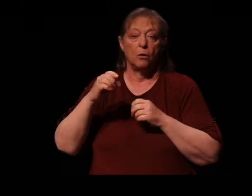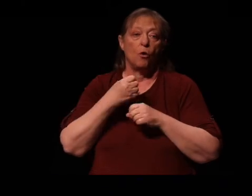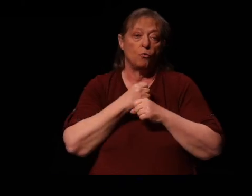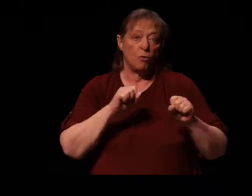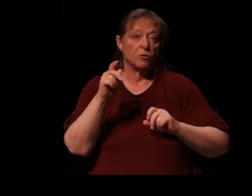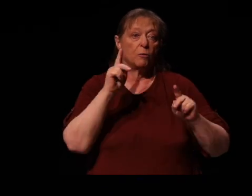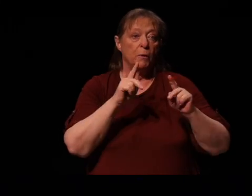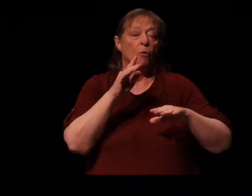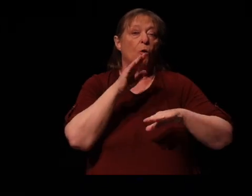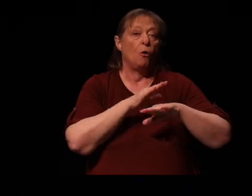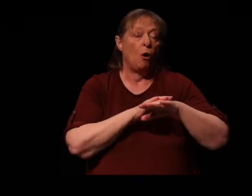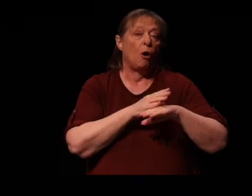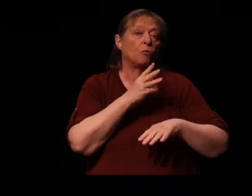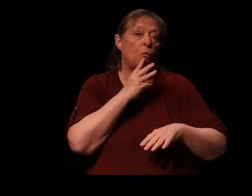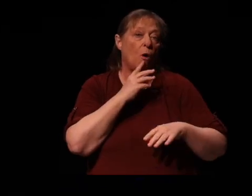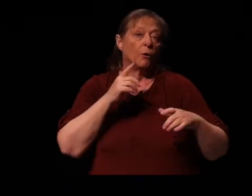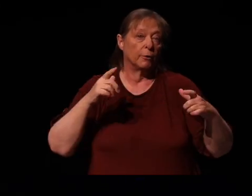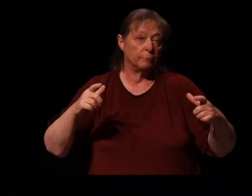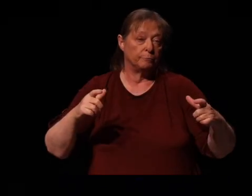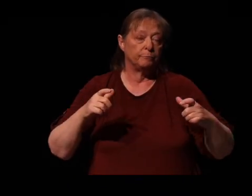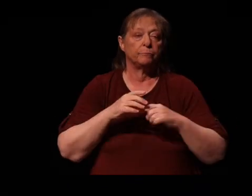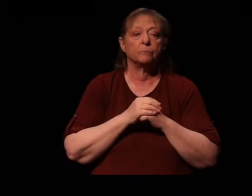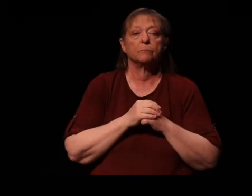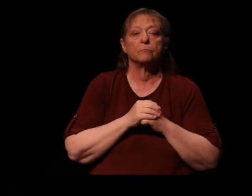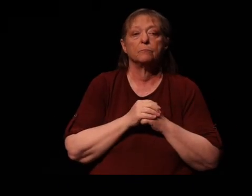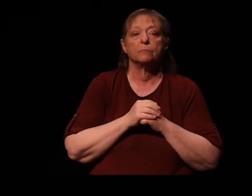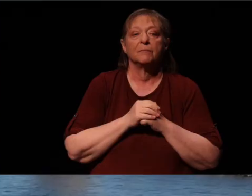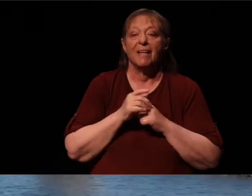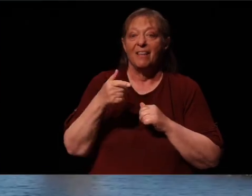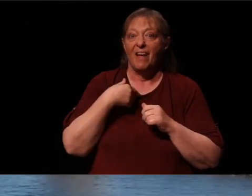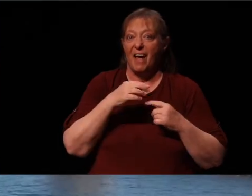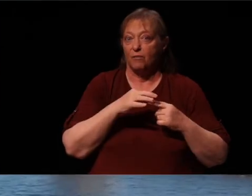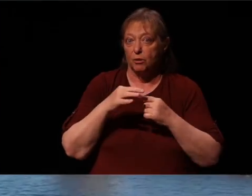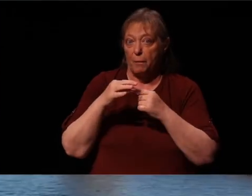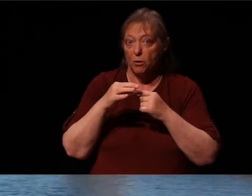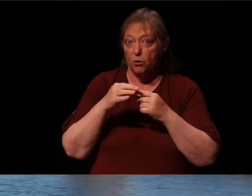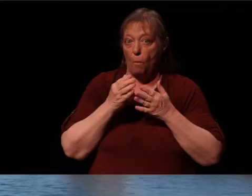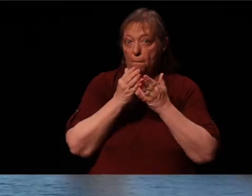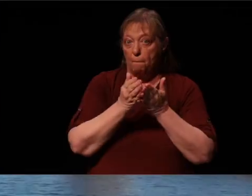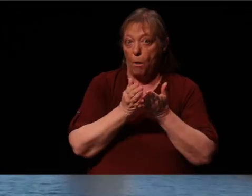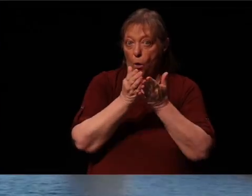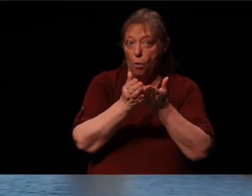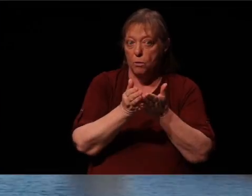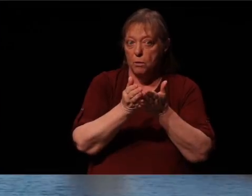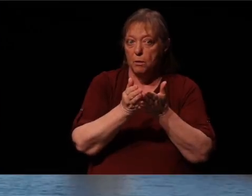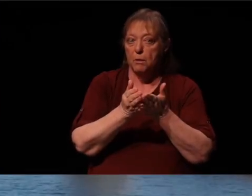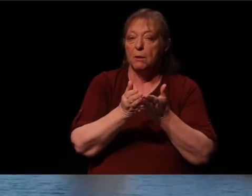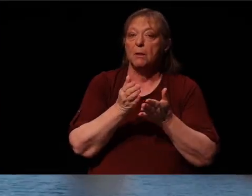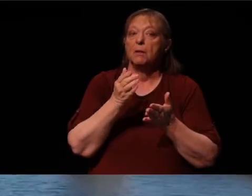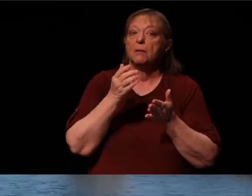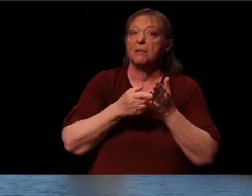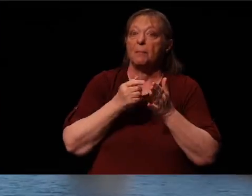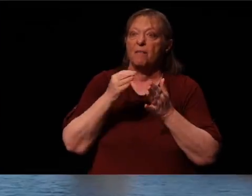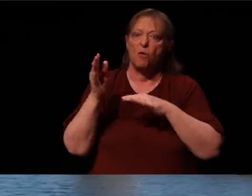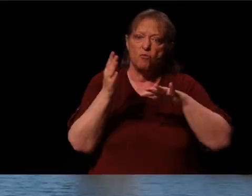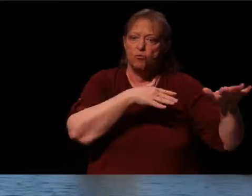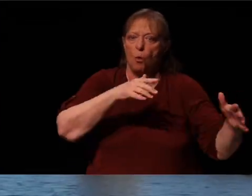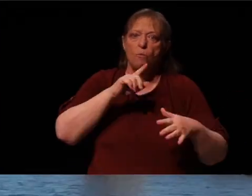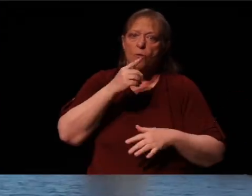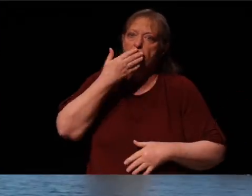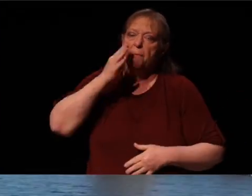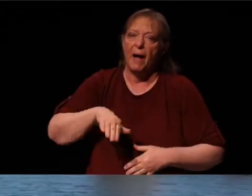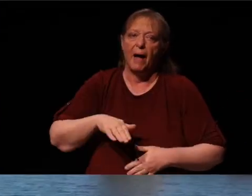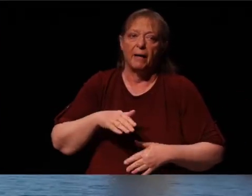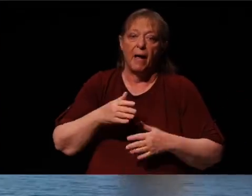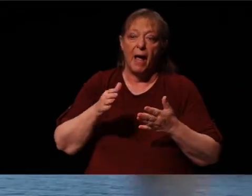are the people that rescue people out on the water. And they have special boats that sometimes, if